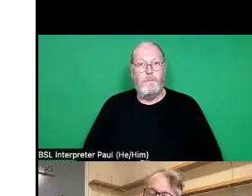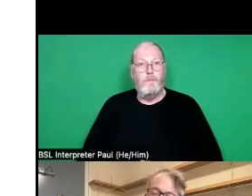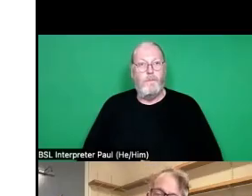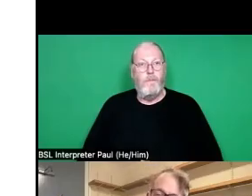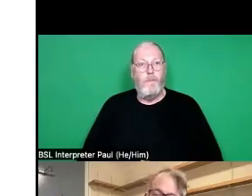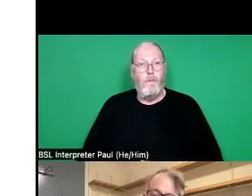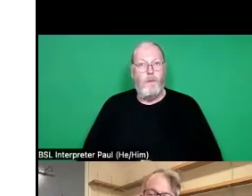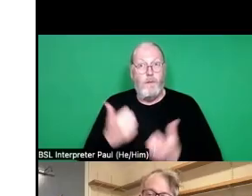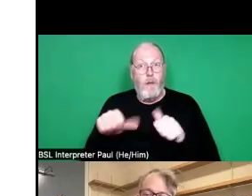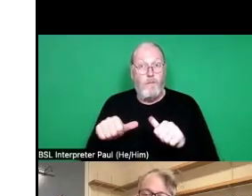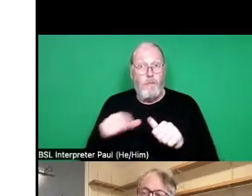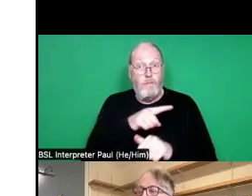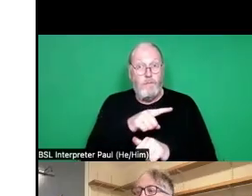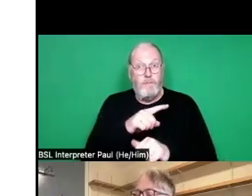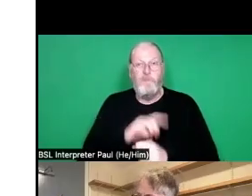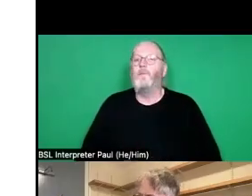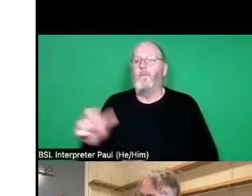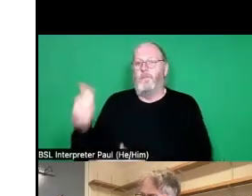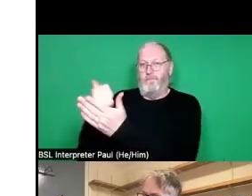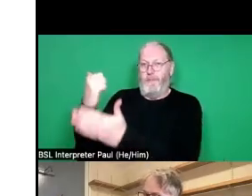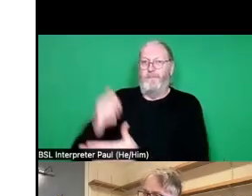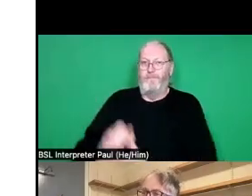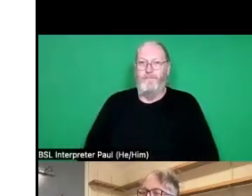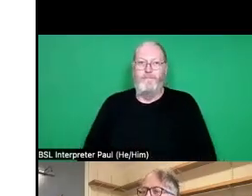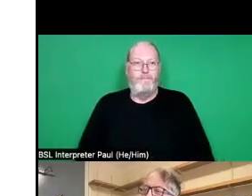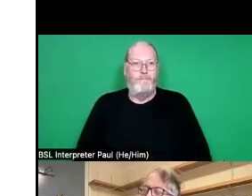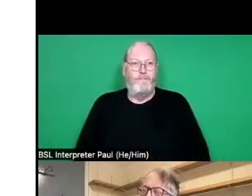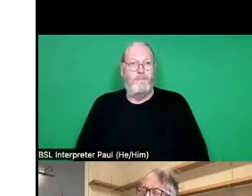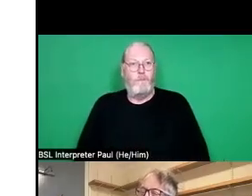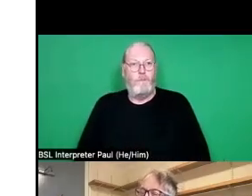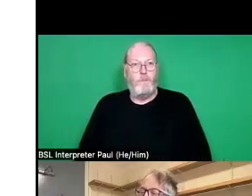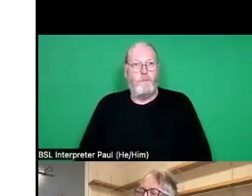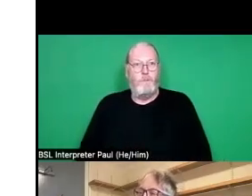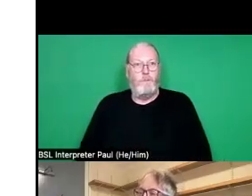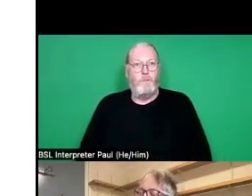How's that? Great, thank That's you. working. So,